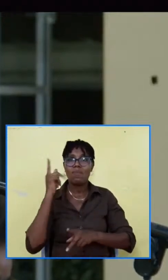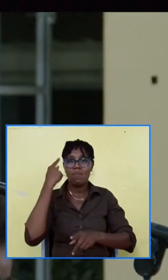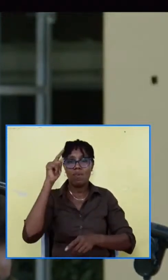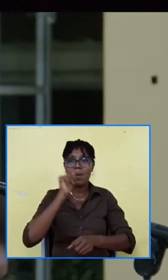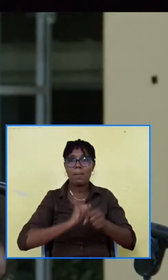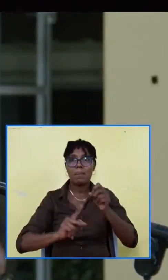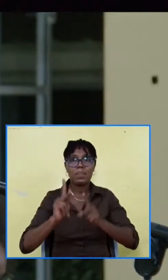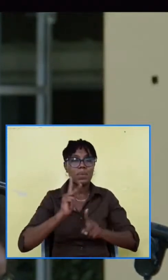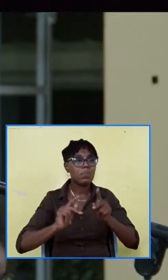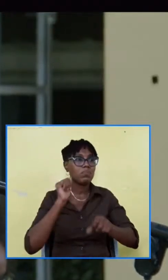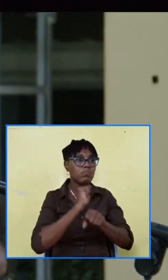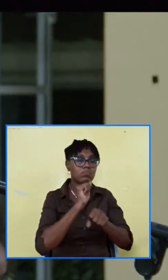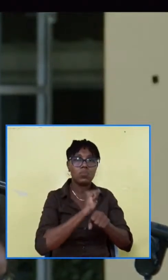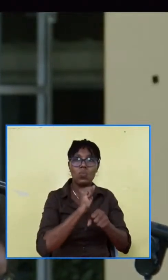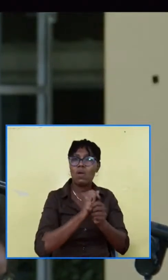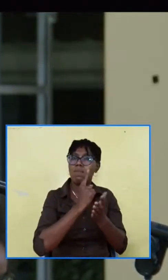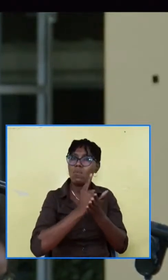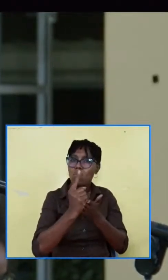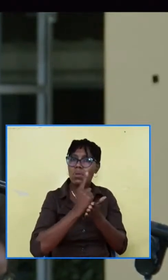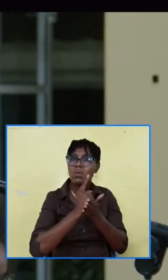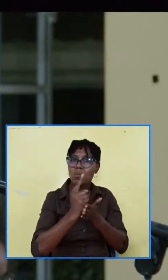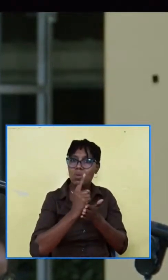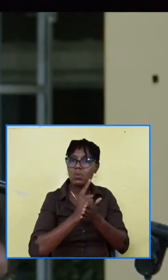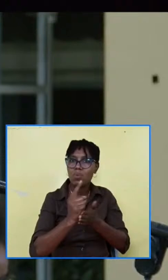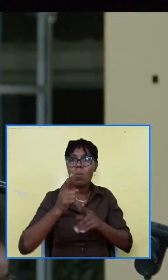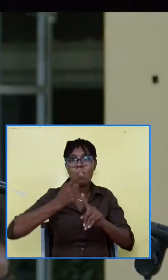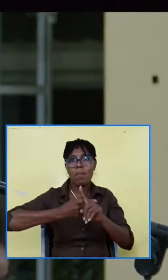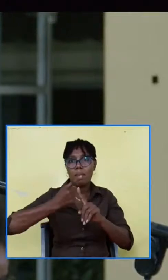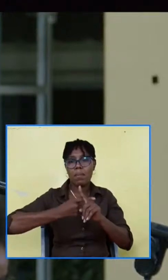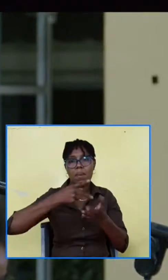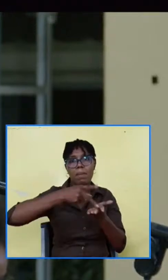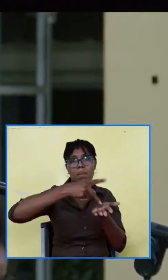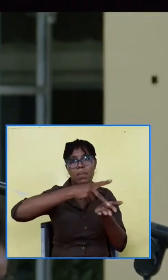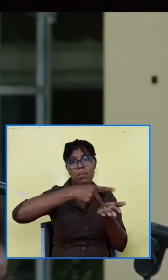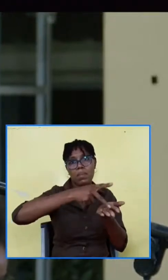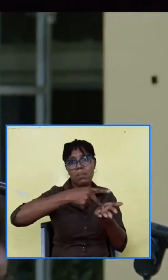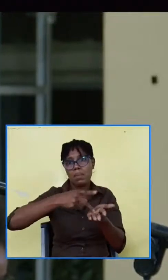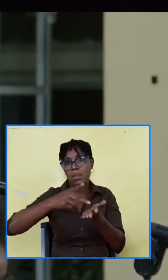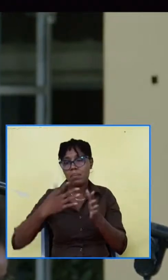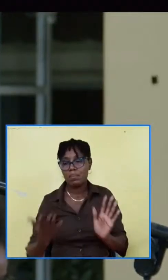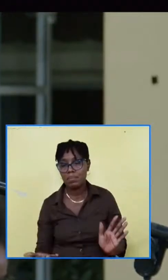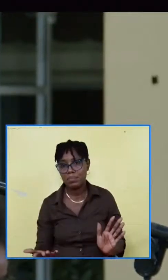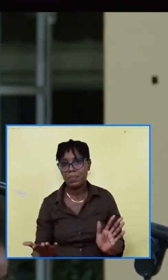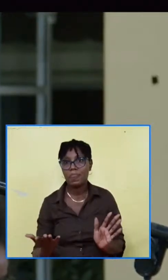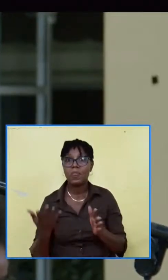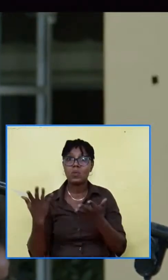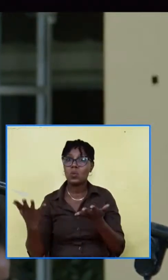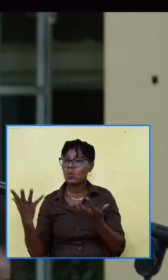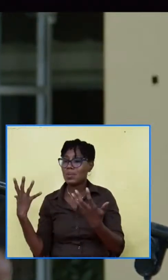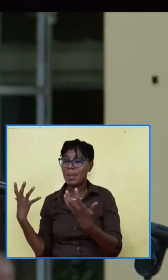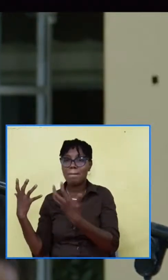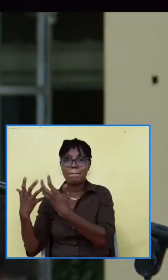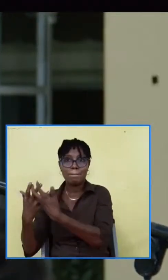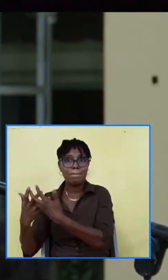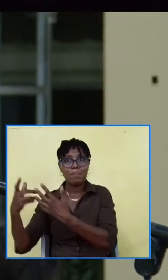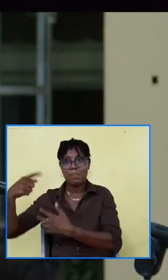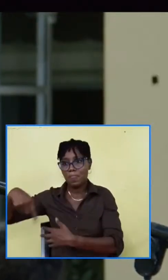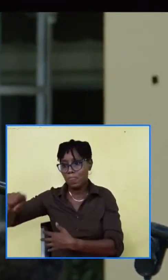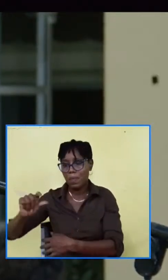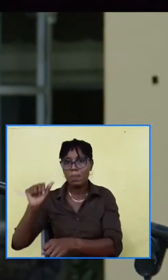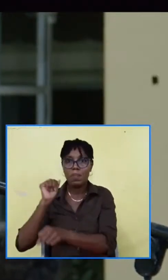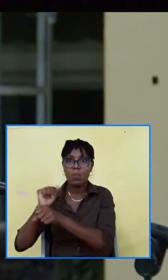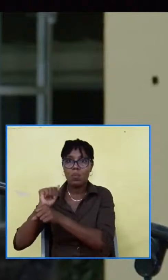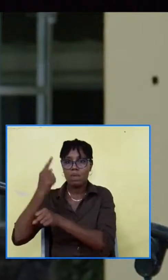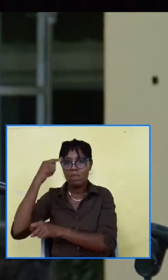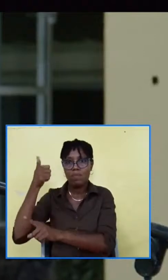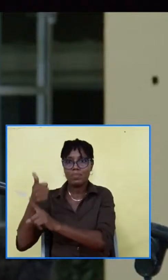every week. So it doesn't fit the mold of the gig worker and the gig economy and so forth. So we really do have to look at those